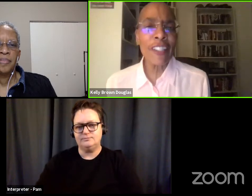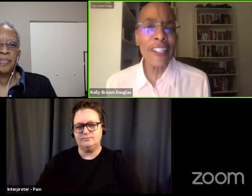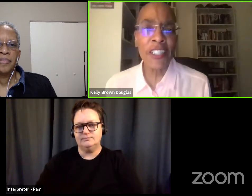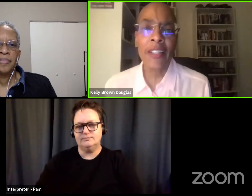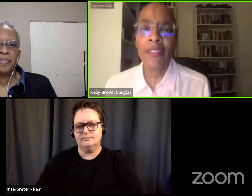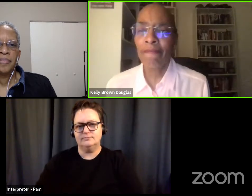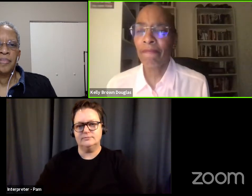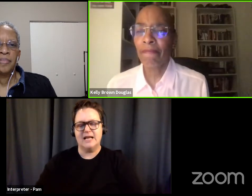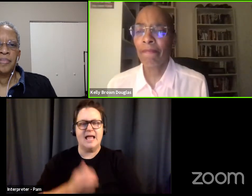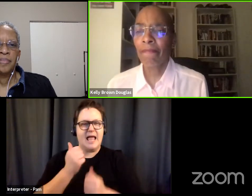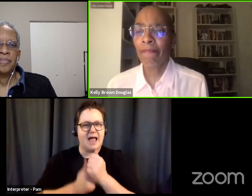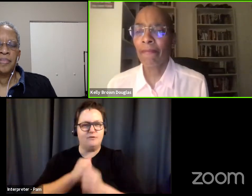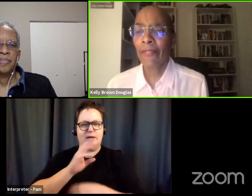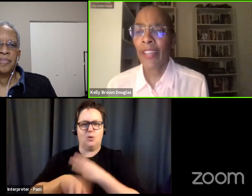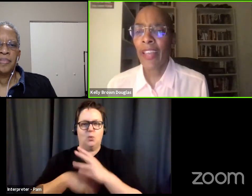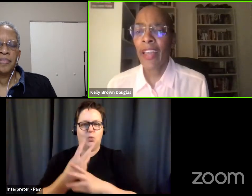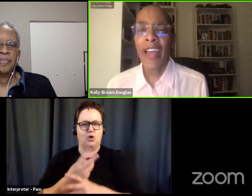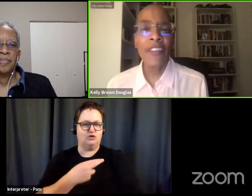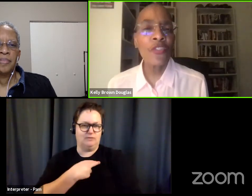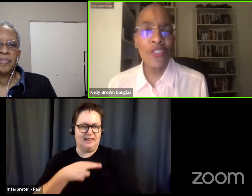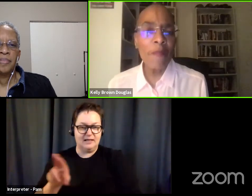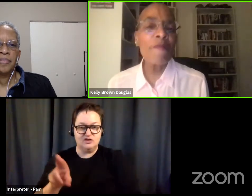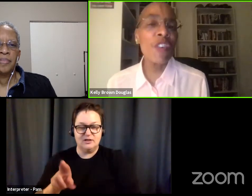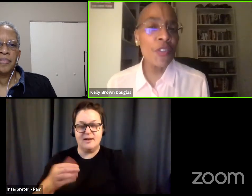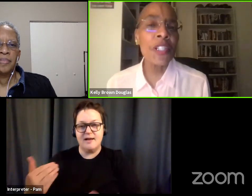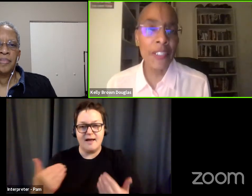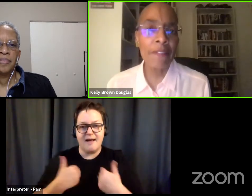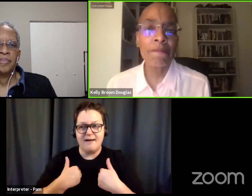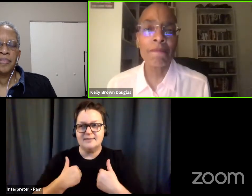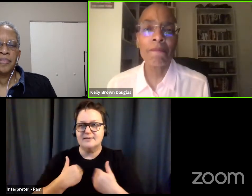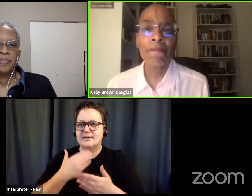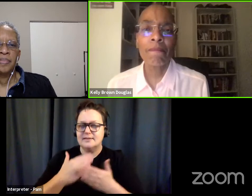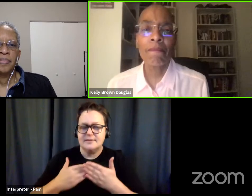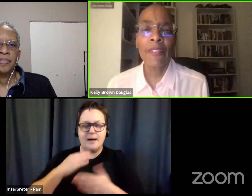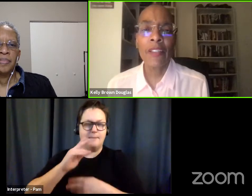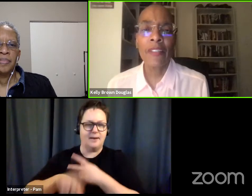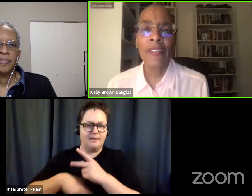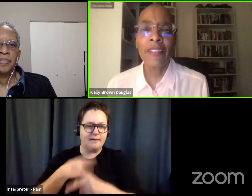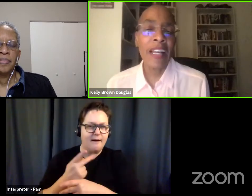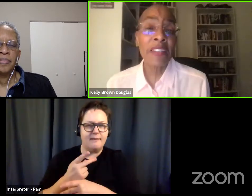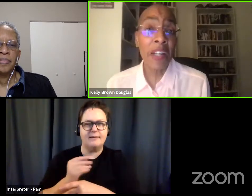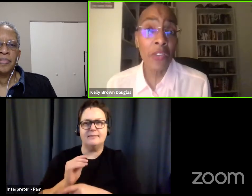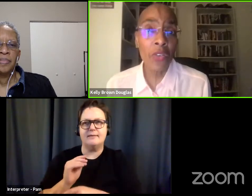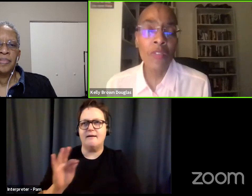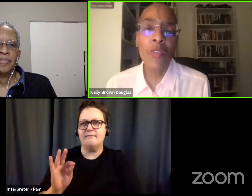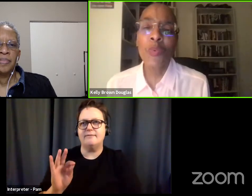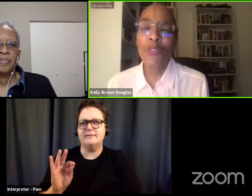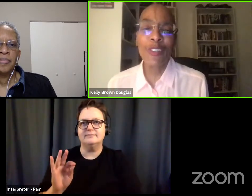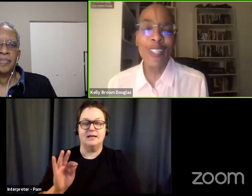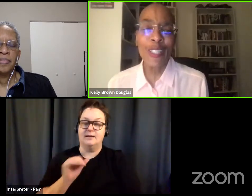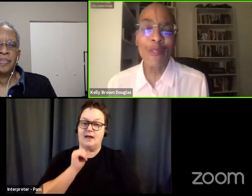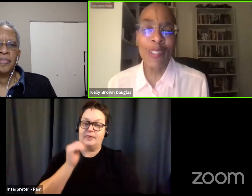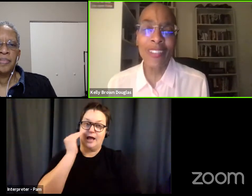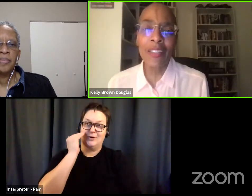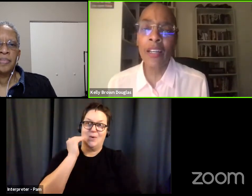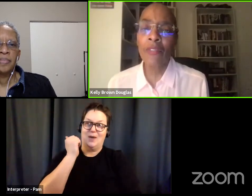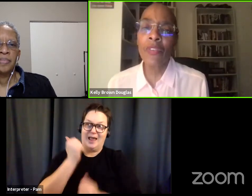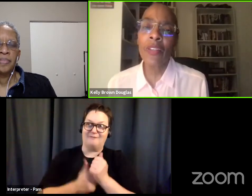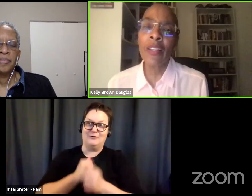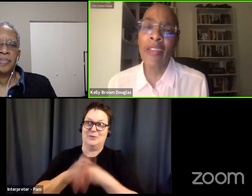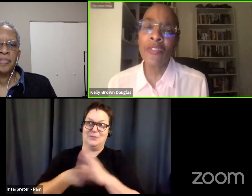world religion has some version, not that I know every world religion,